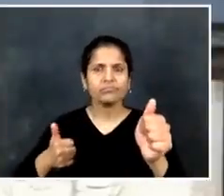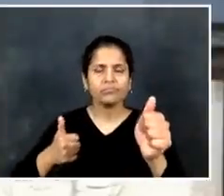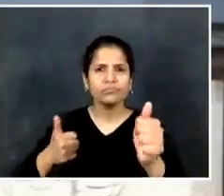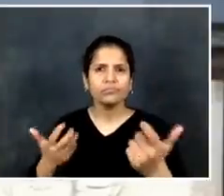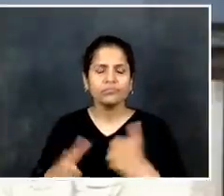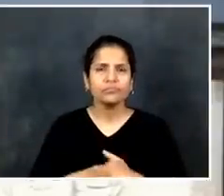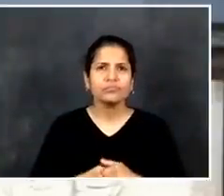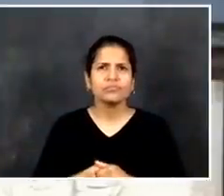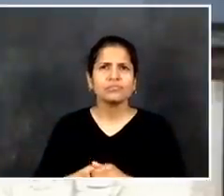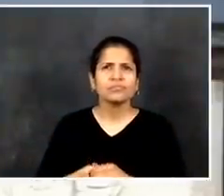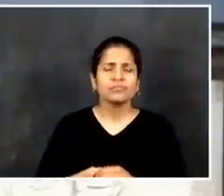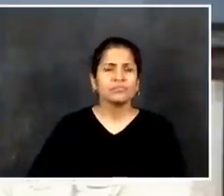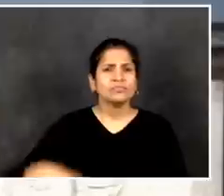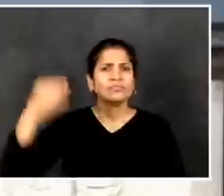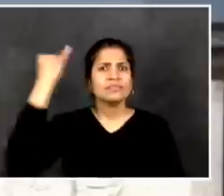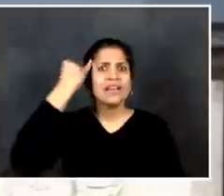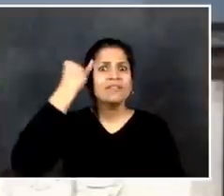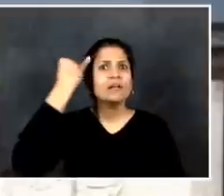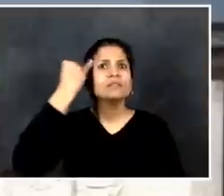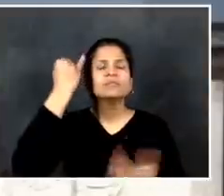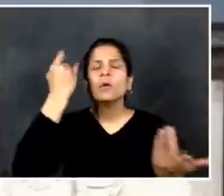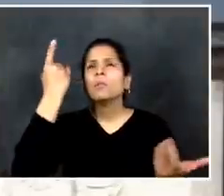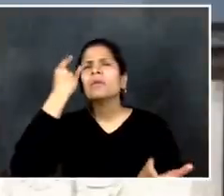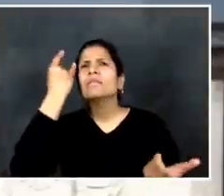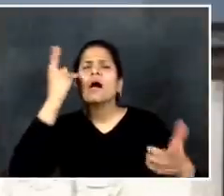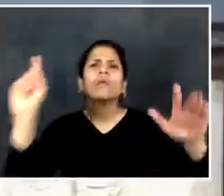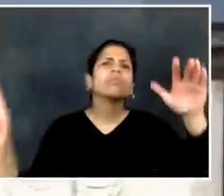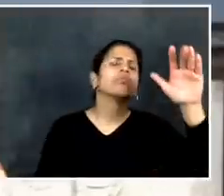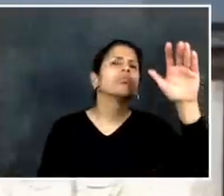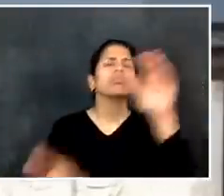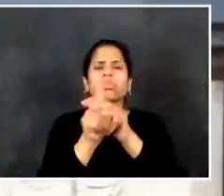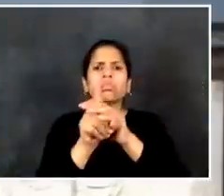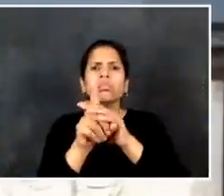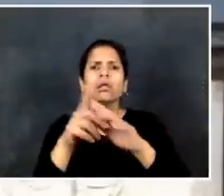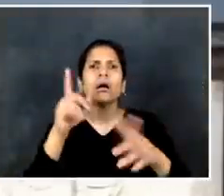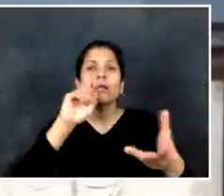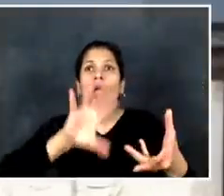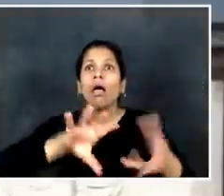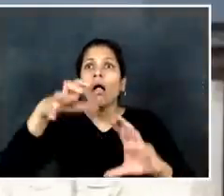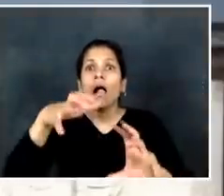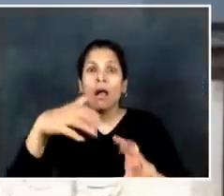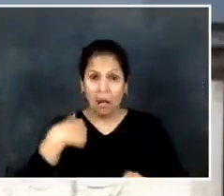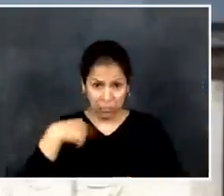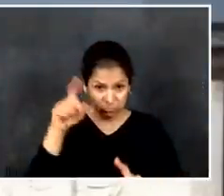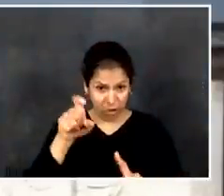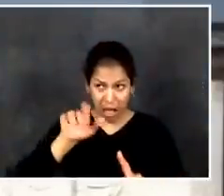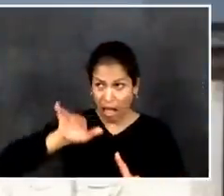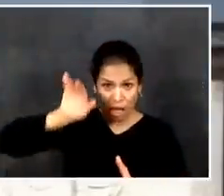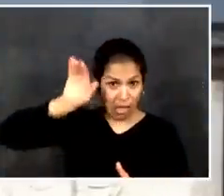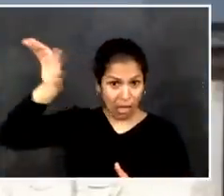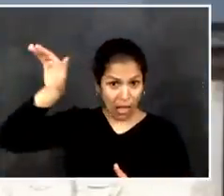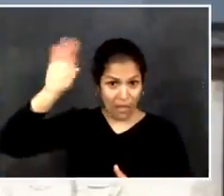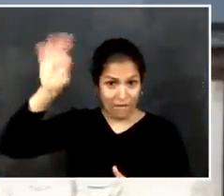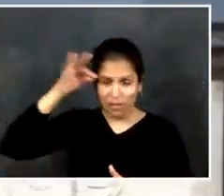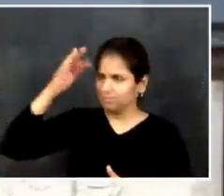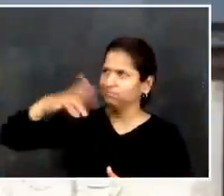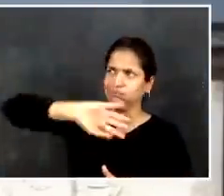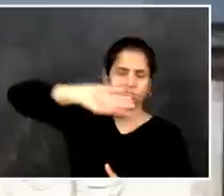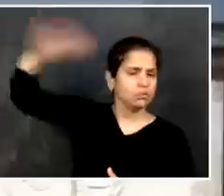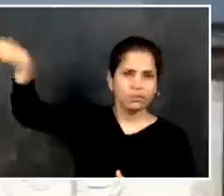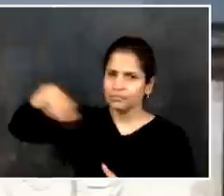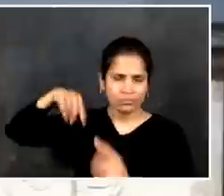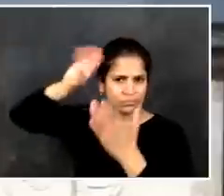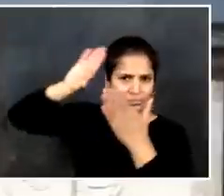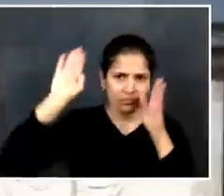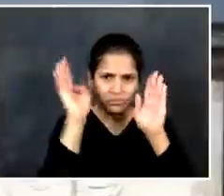Yorkers suffered, New Yorkers died because of it. We cannot take that risk. So we have to do it ourselves. And I'll just preview